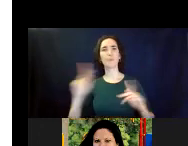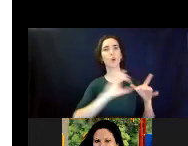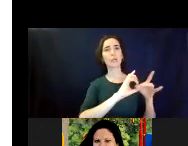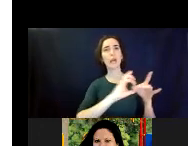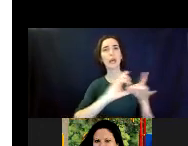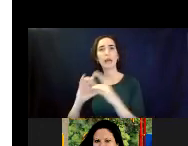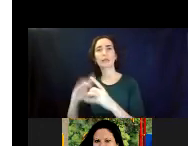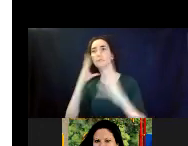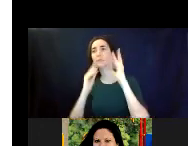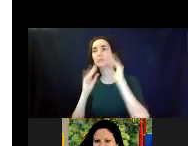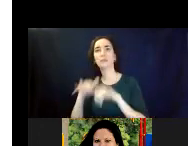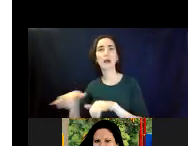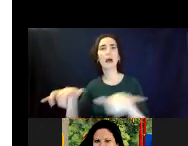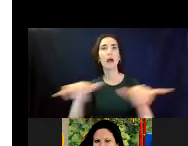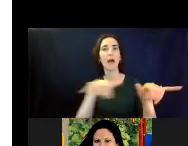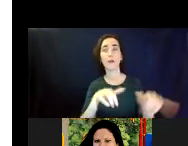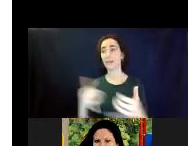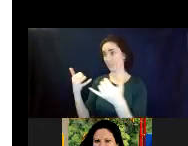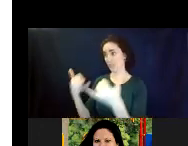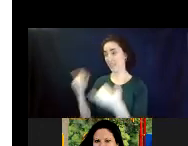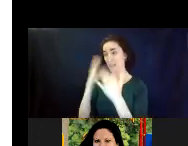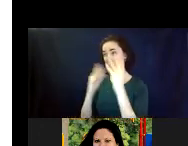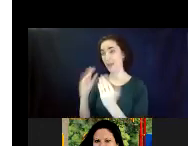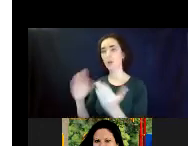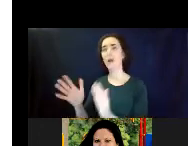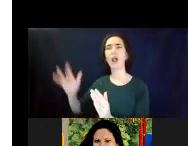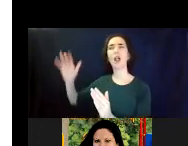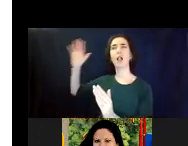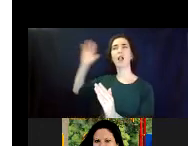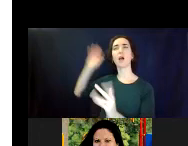today and what our ancestors experienced in the past.